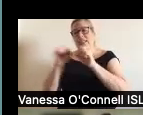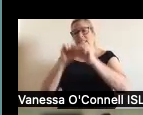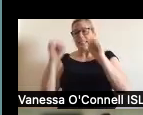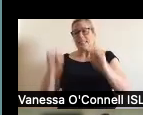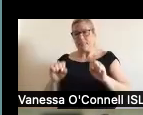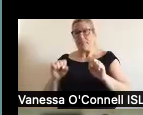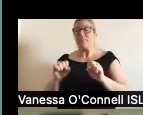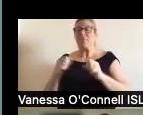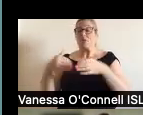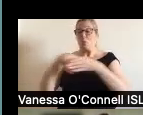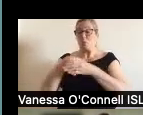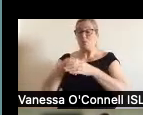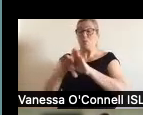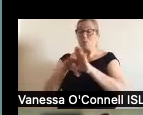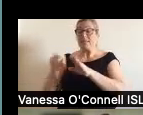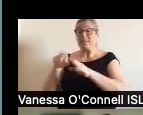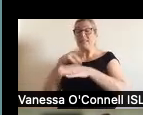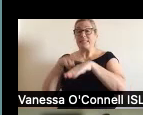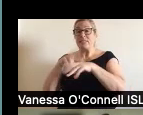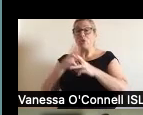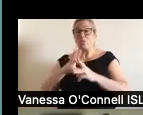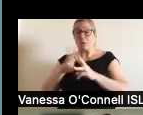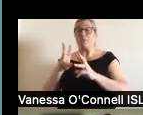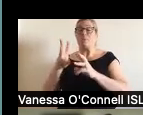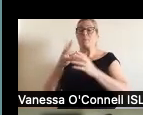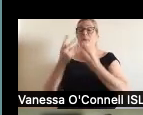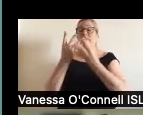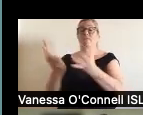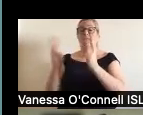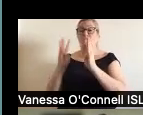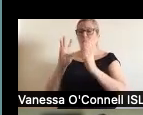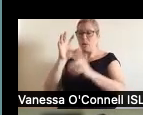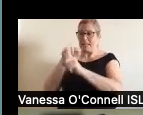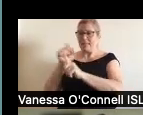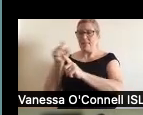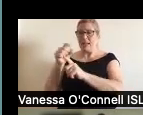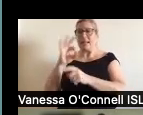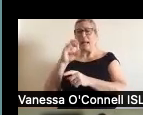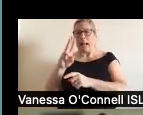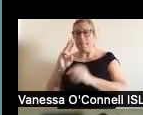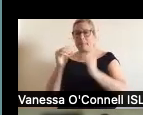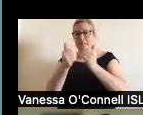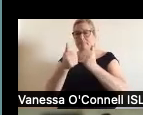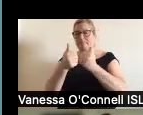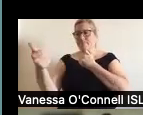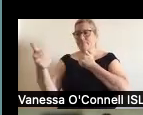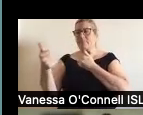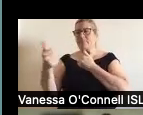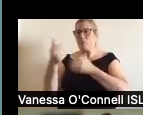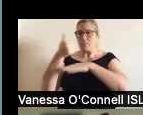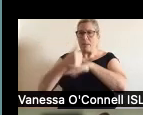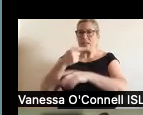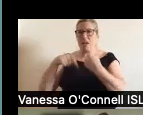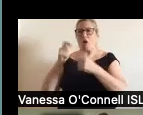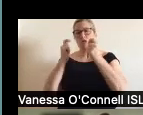National Traveller Women's Forum, we identified this gap, and we based our training session on